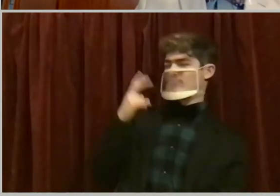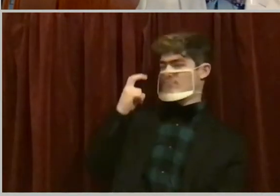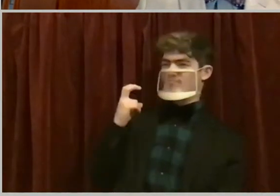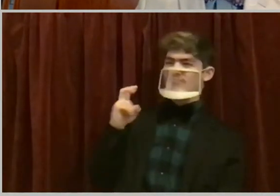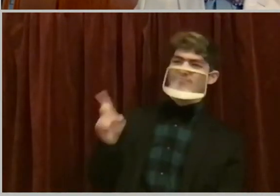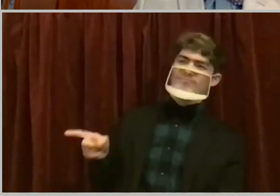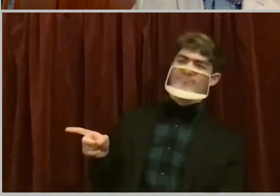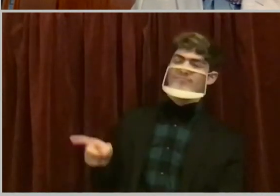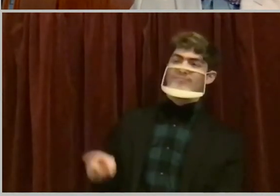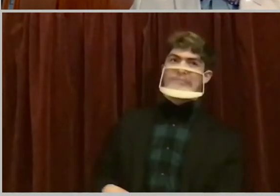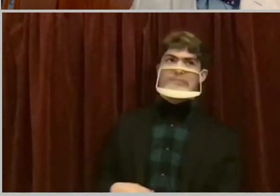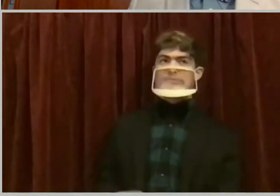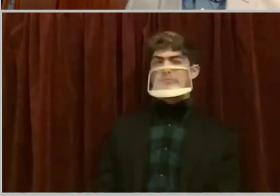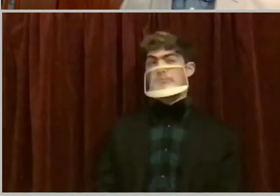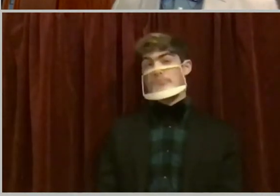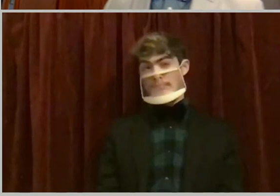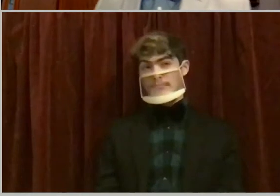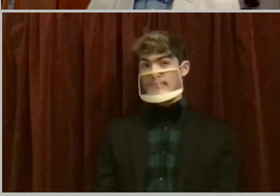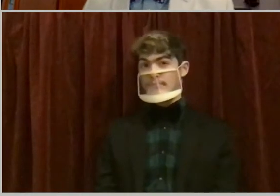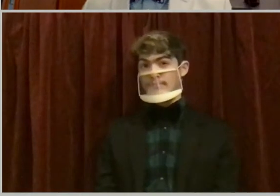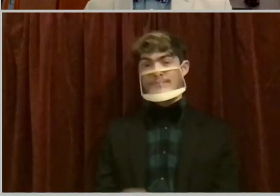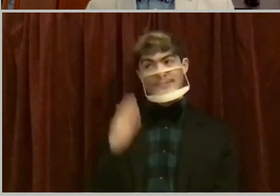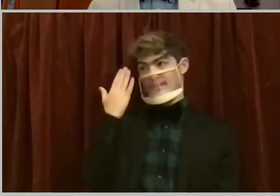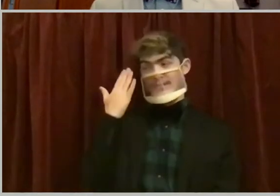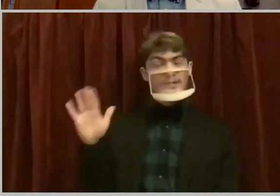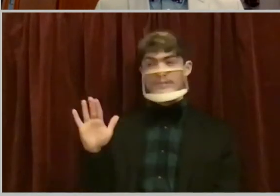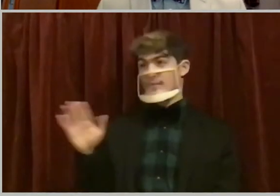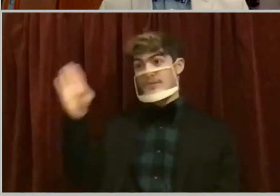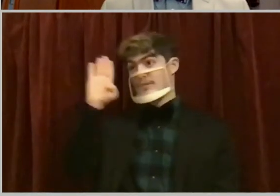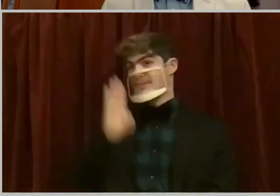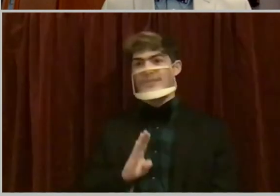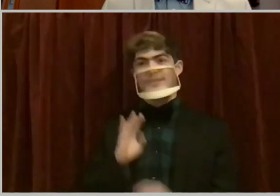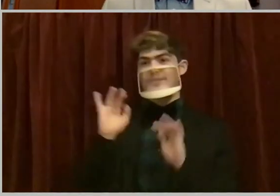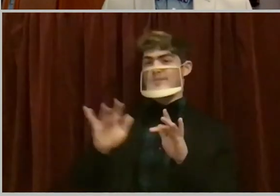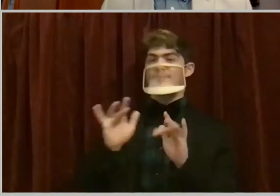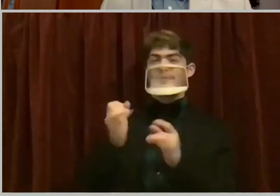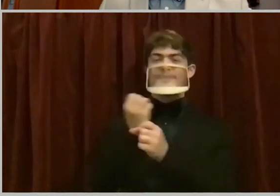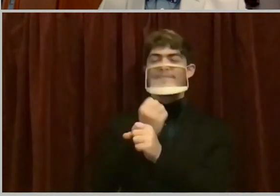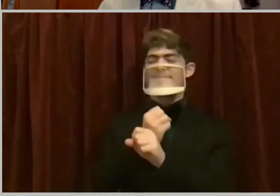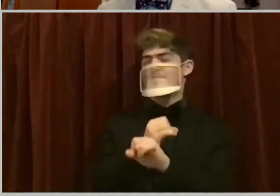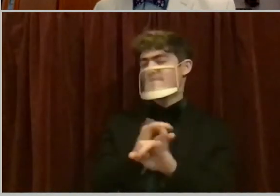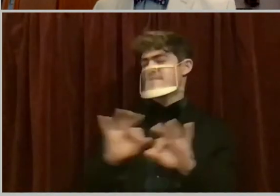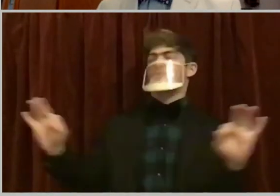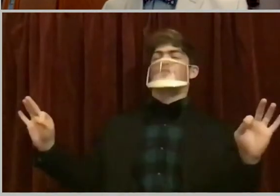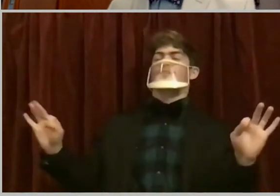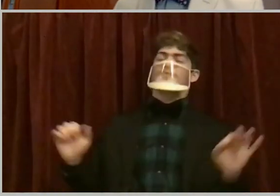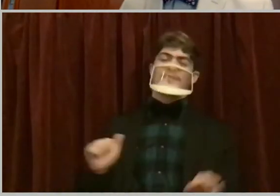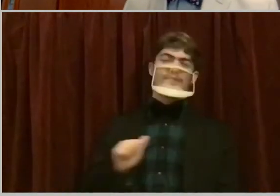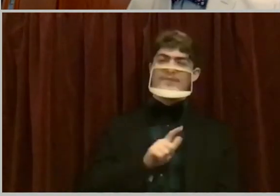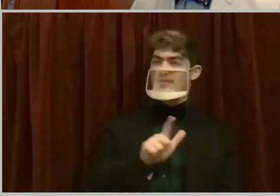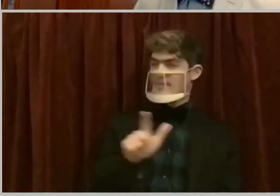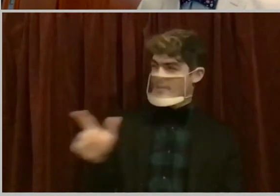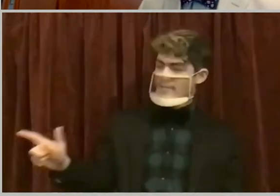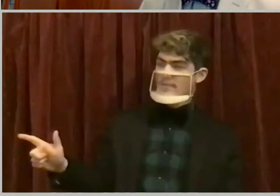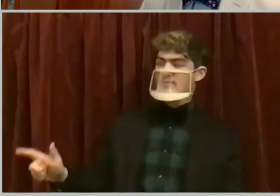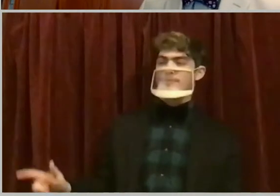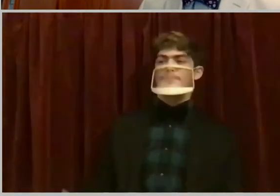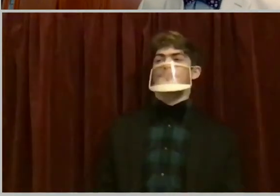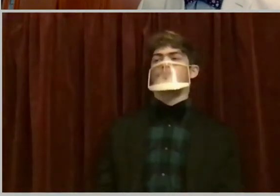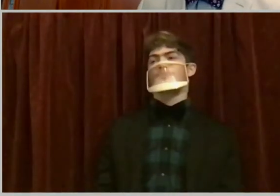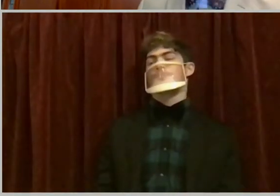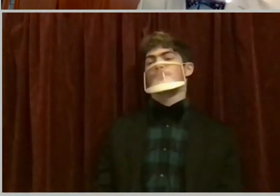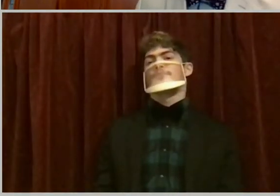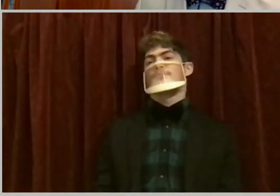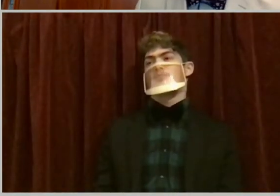so we don't allow God's compassion and his comfort to flow through us when someone